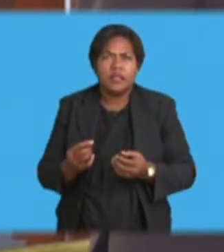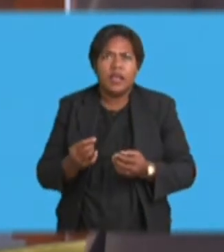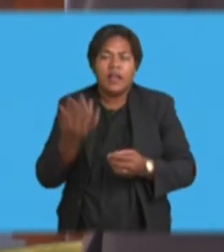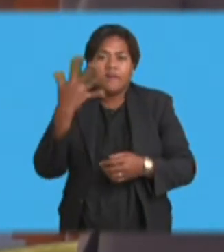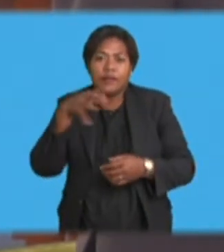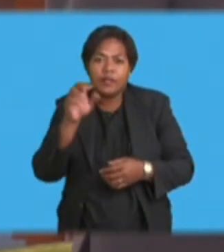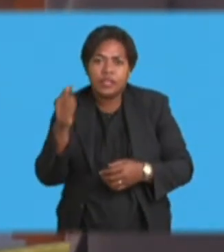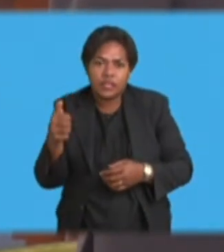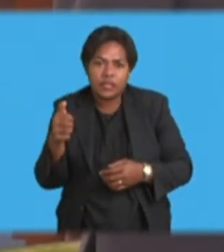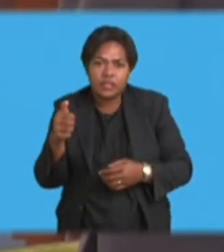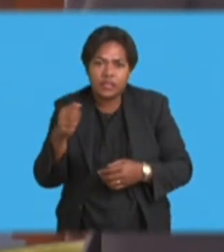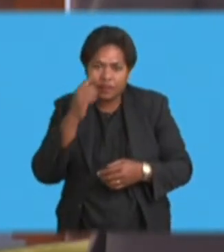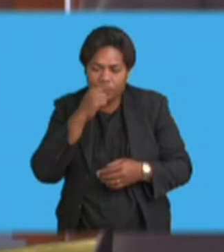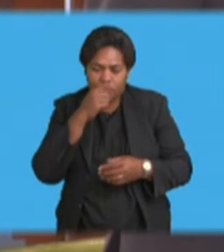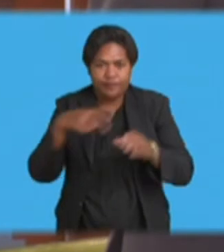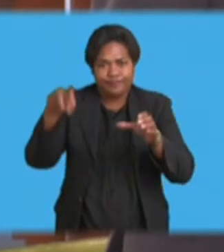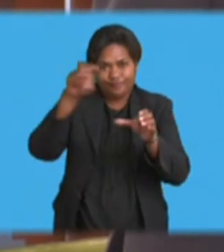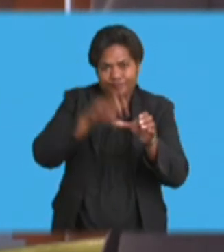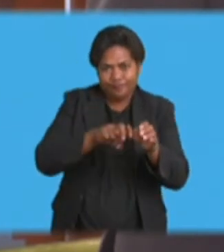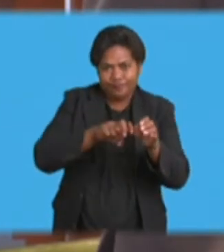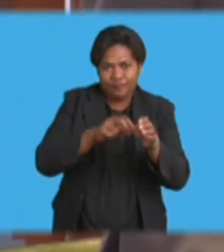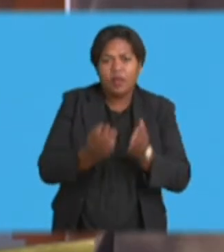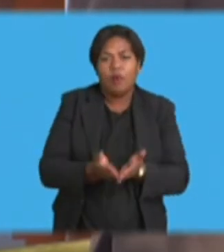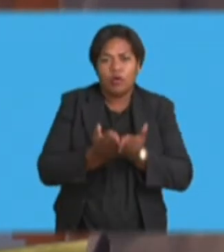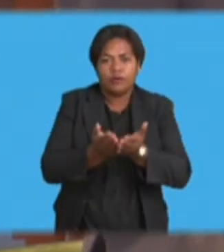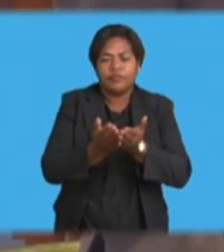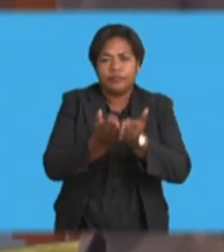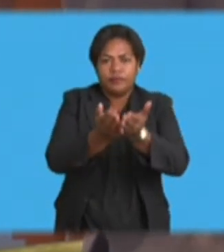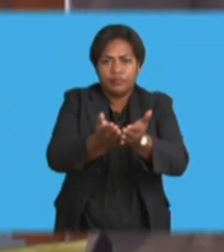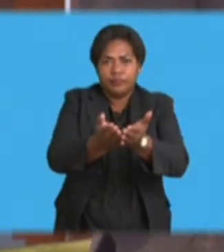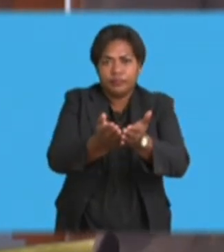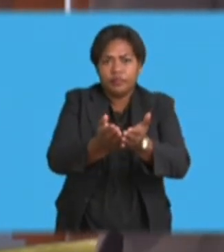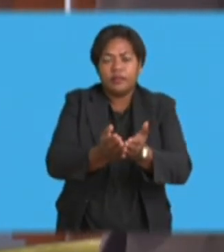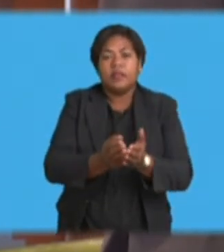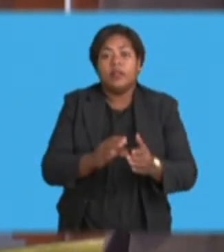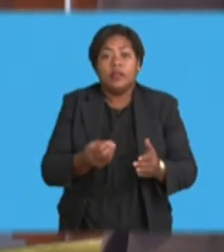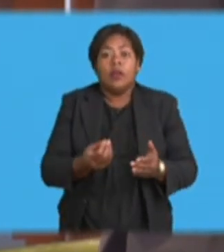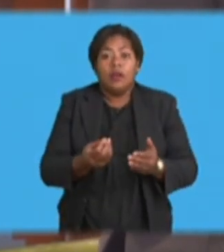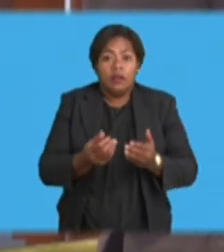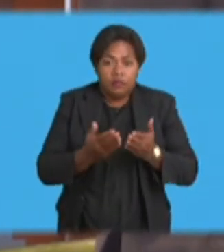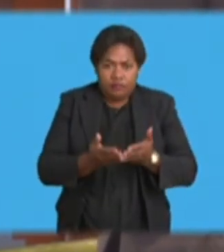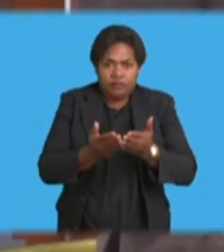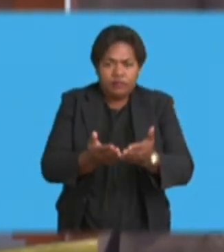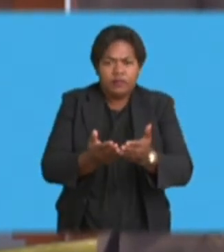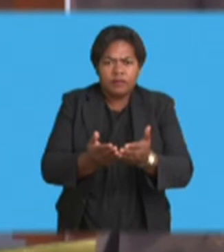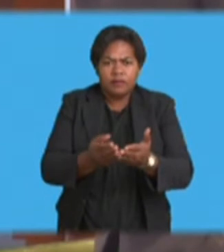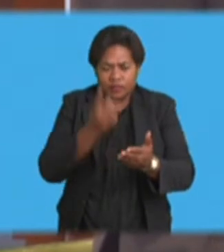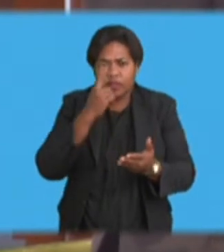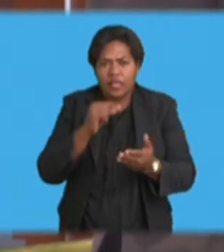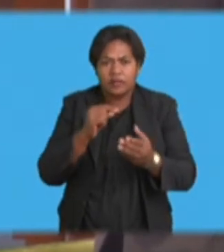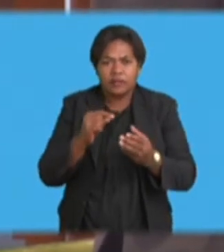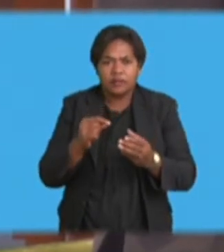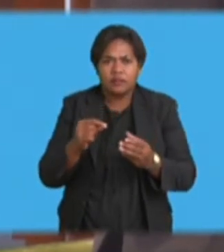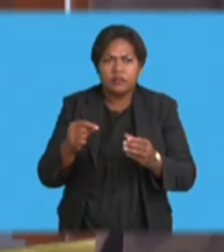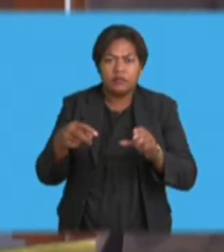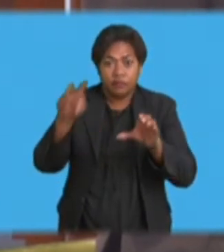passengers. Also, Honourable Deputy Speaker, the vessel has the capacity of transporting 300 tons